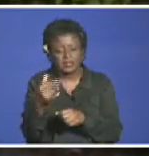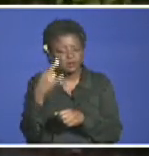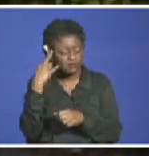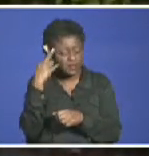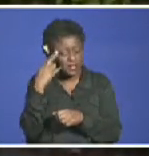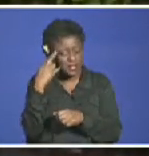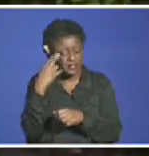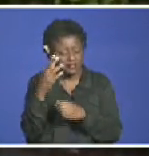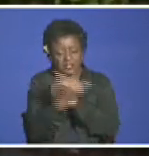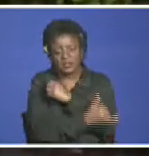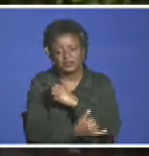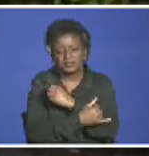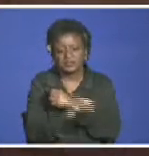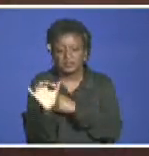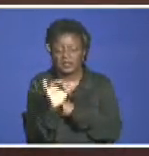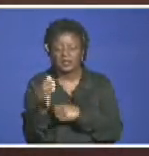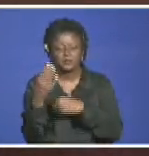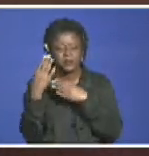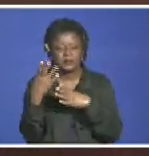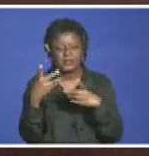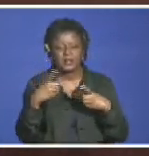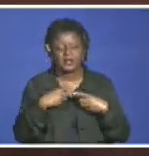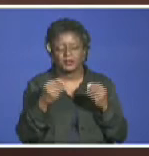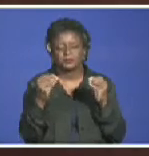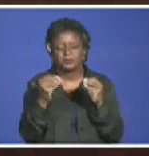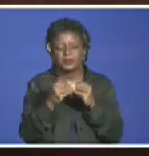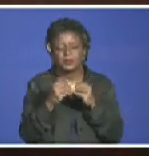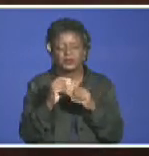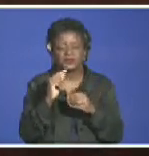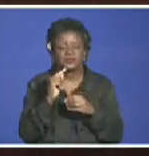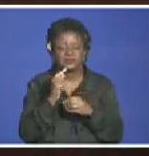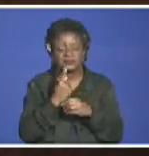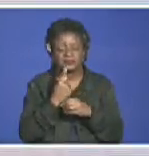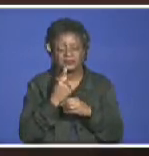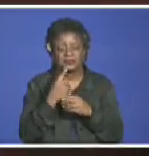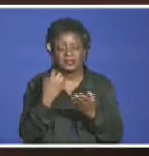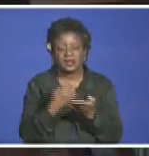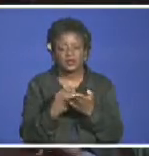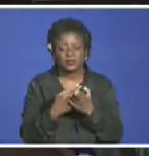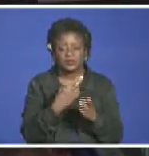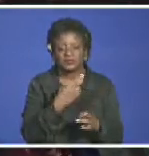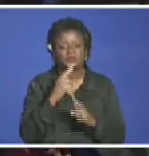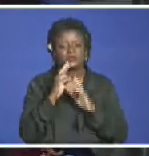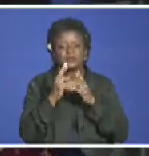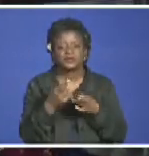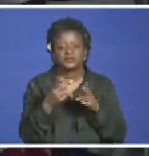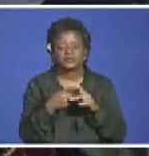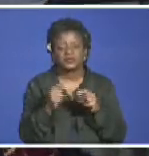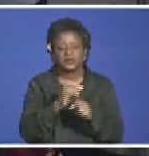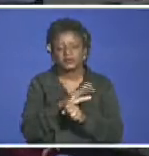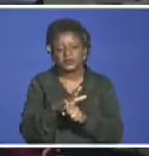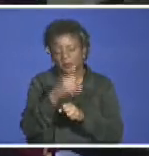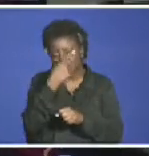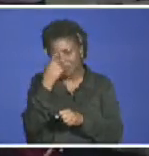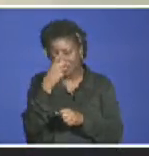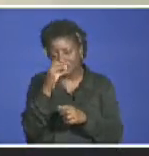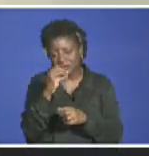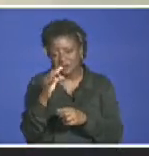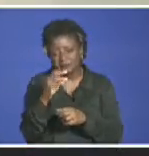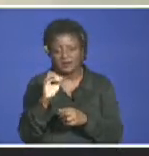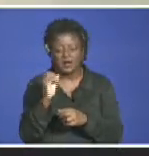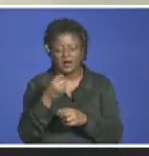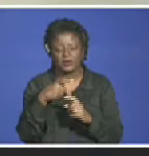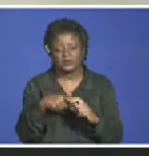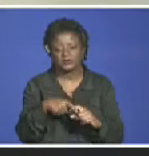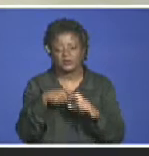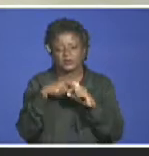like the Bahamas have had more severe economic responses to COVID-19 because of our constrained policy environment.